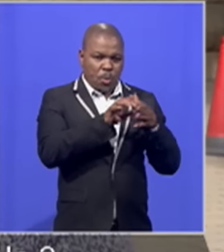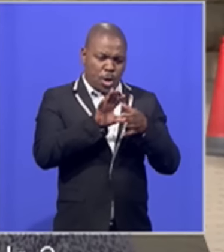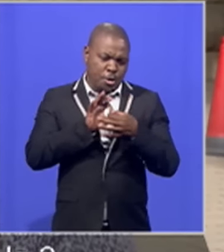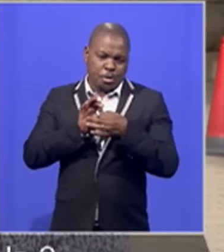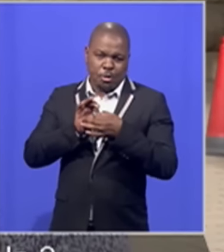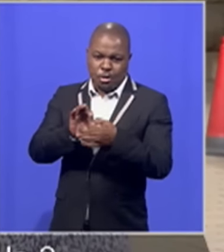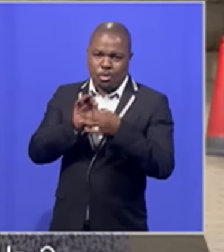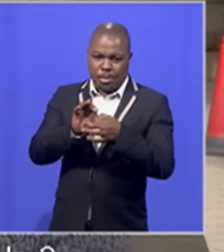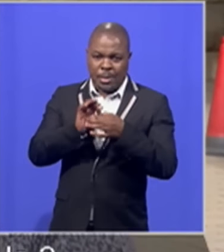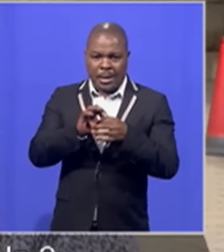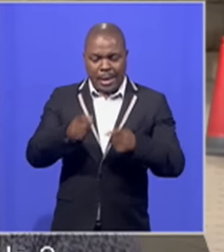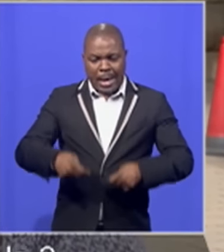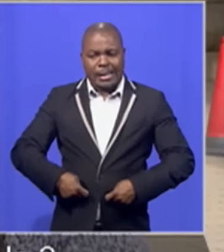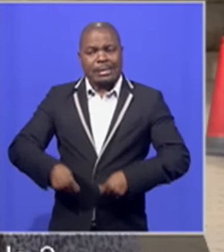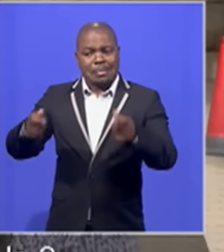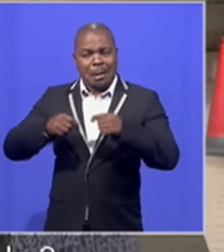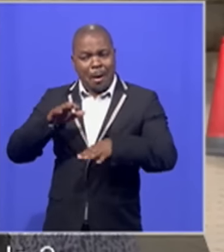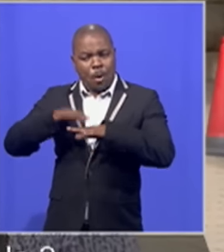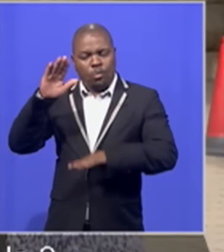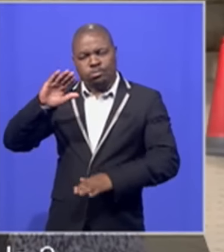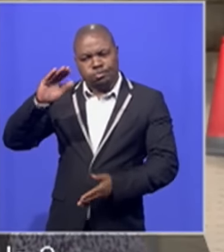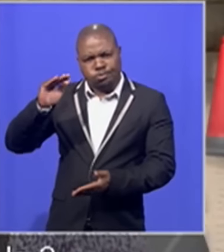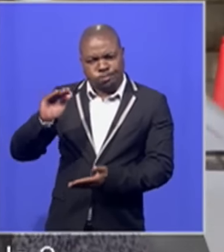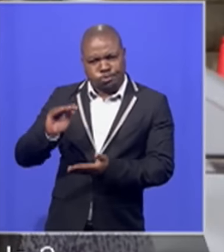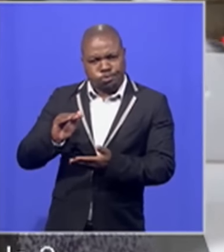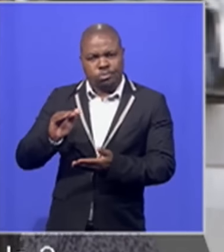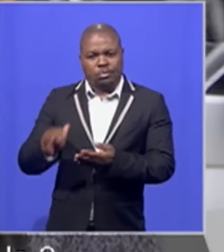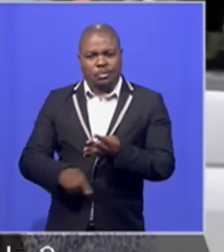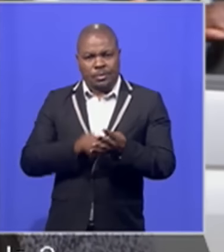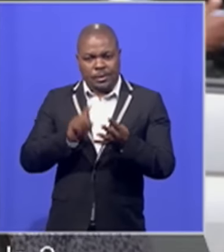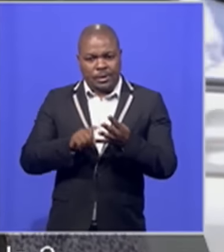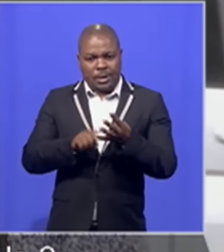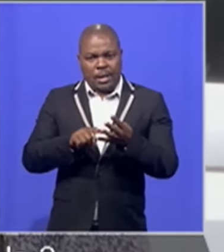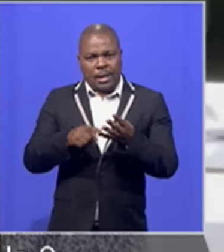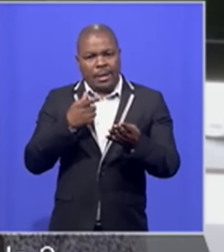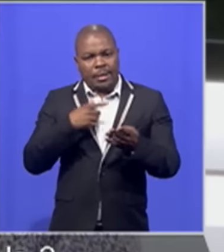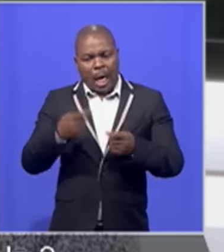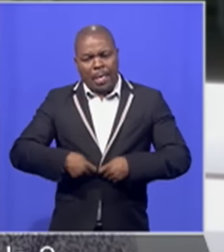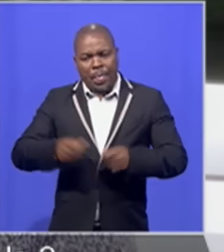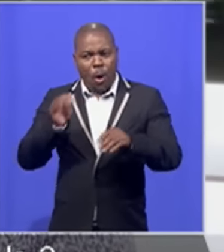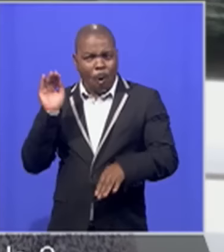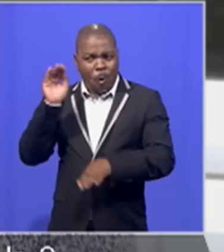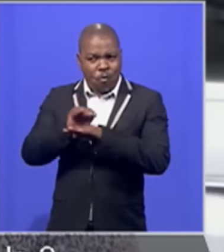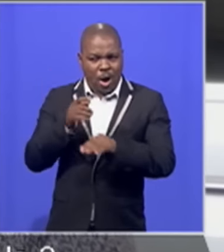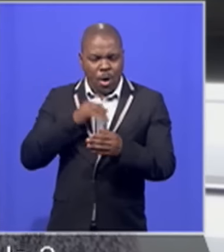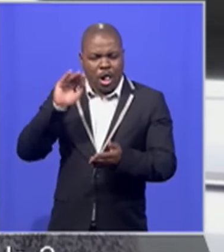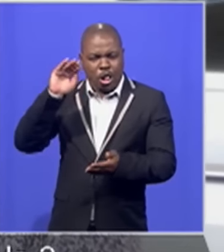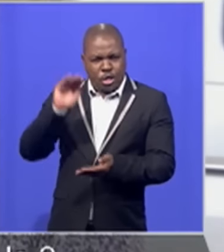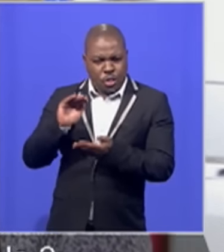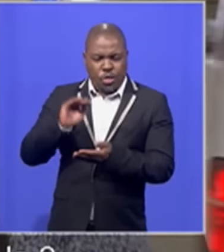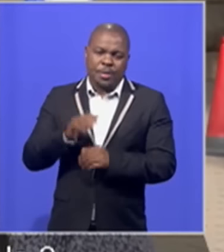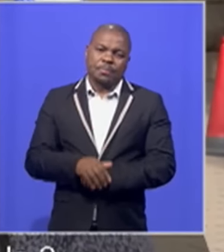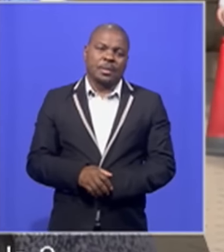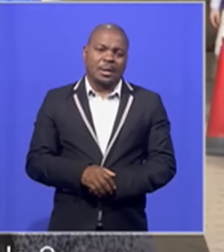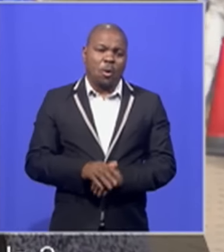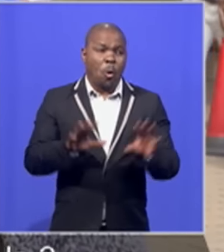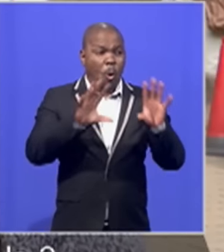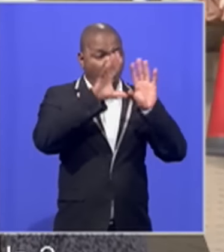in expenditure, a much better use of the revenue overrun that we are expecting this time around. And so I think all of